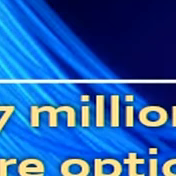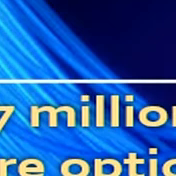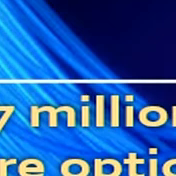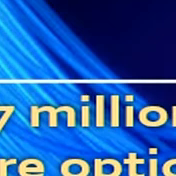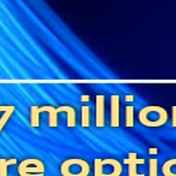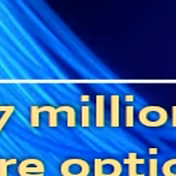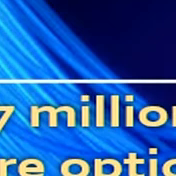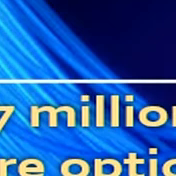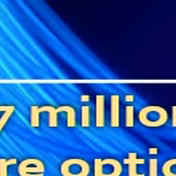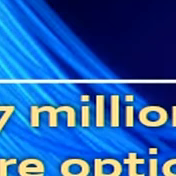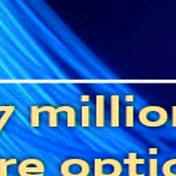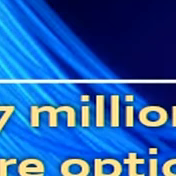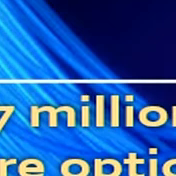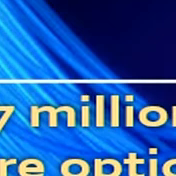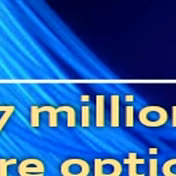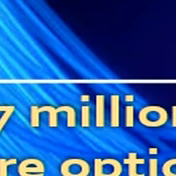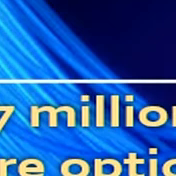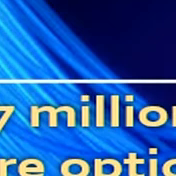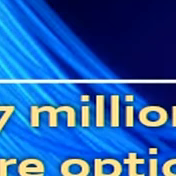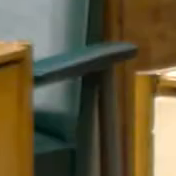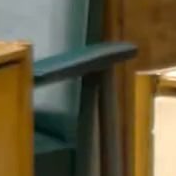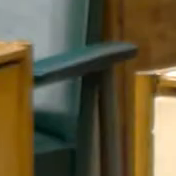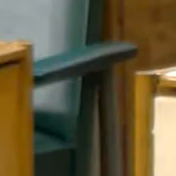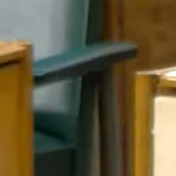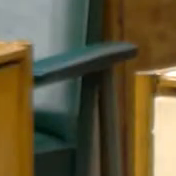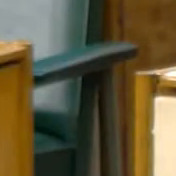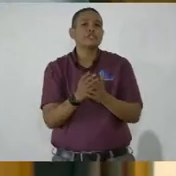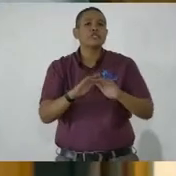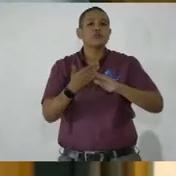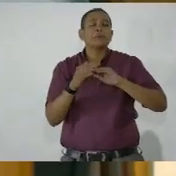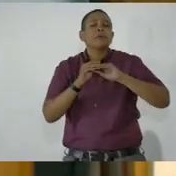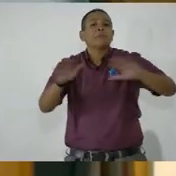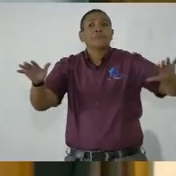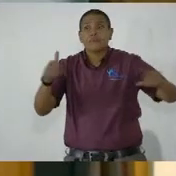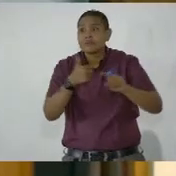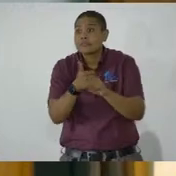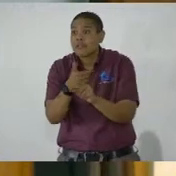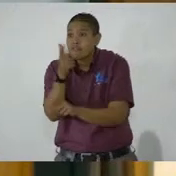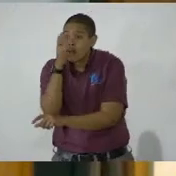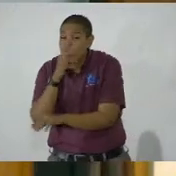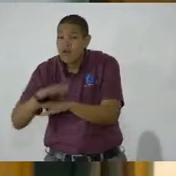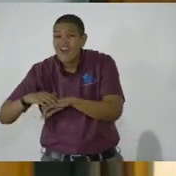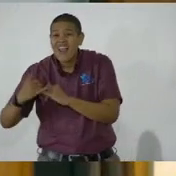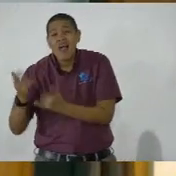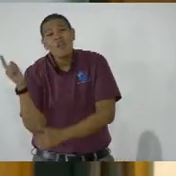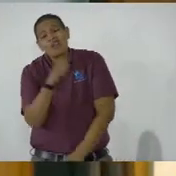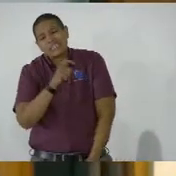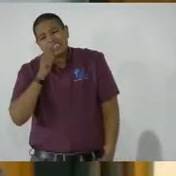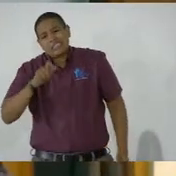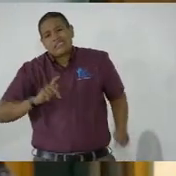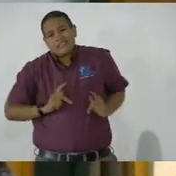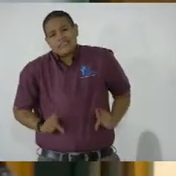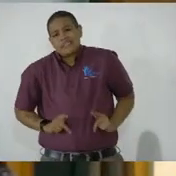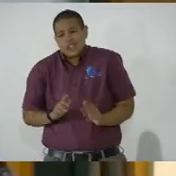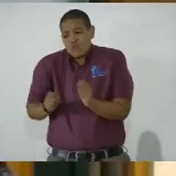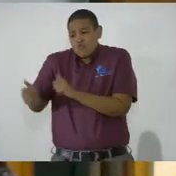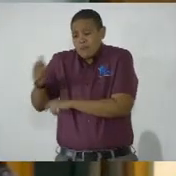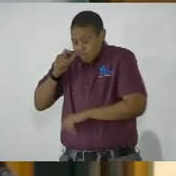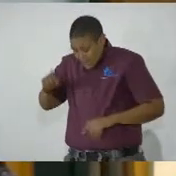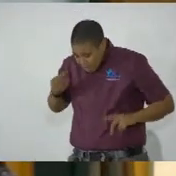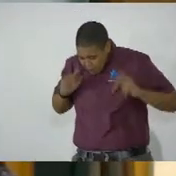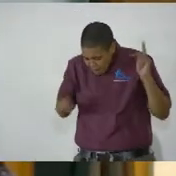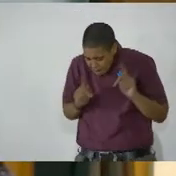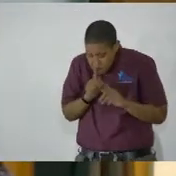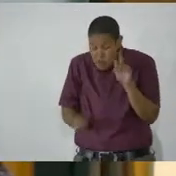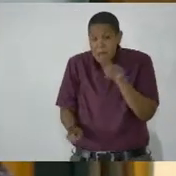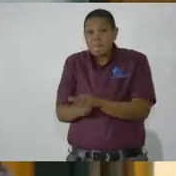juvenile remand centres across the country. This allowed mentioned matters to be heard virtually, removing the need for persons to appear in